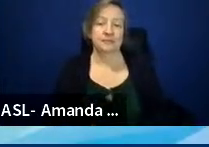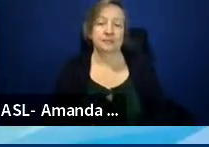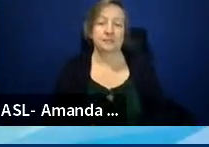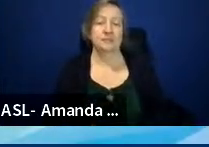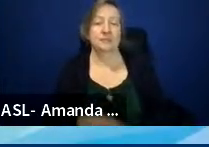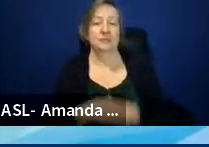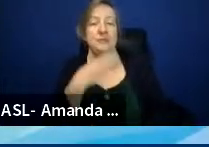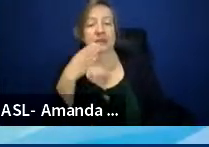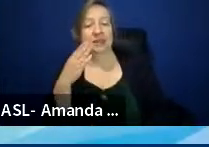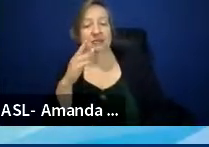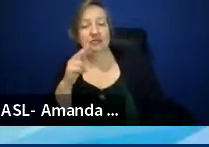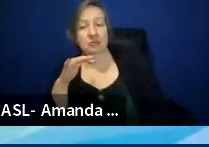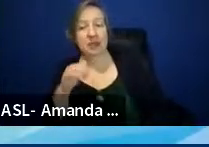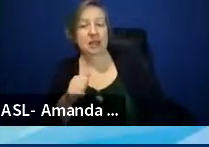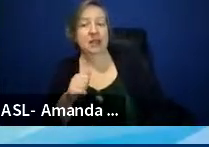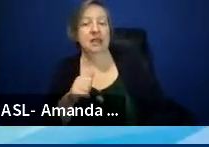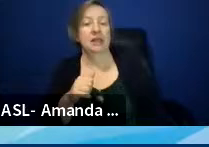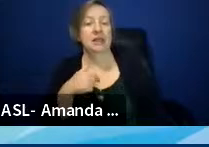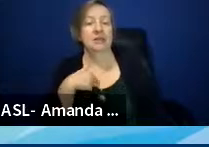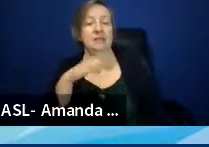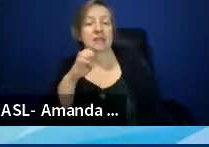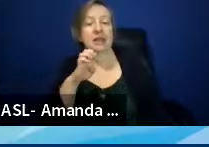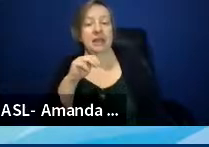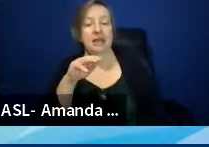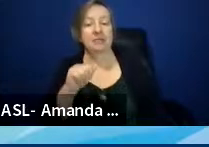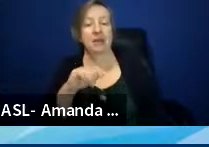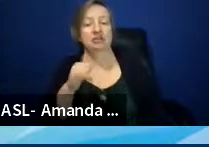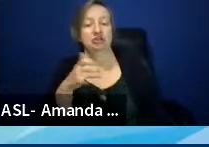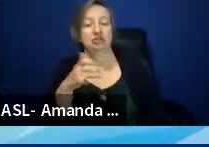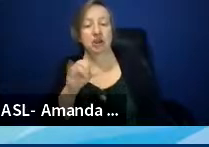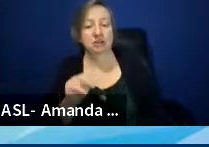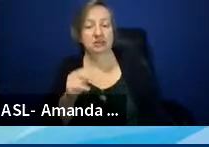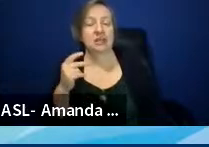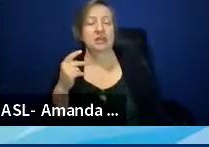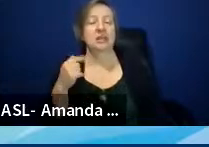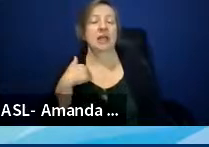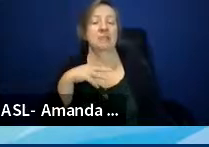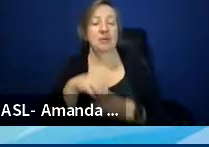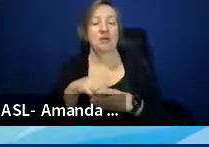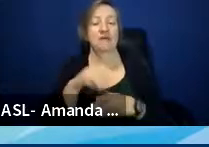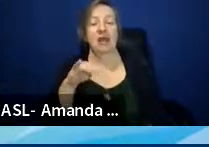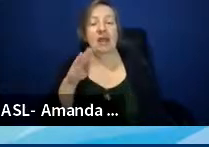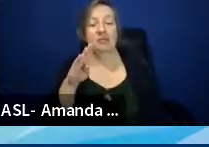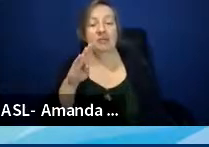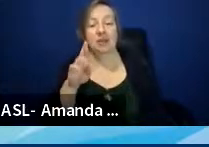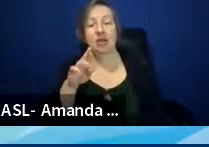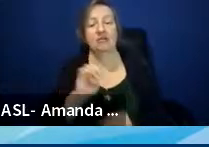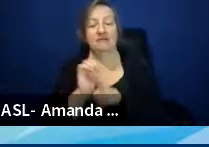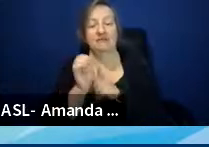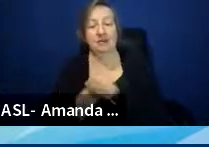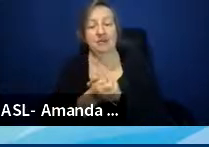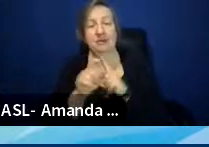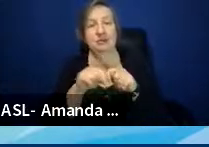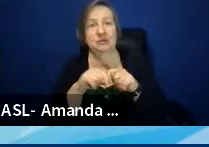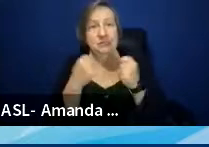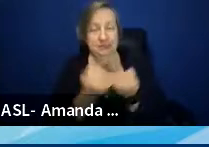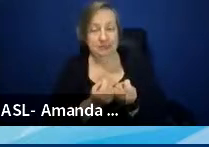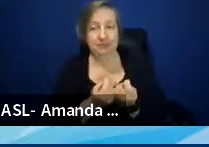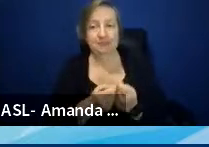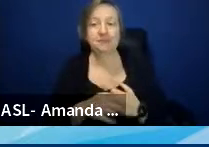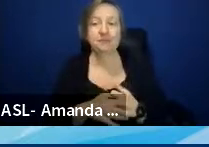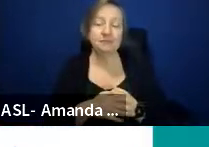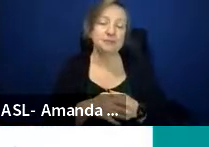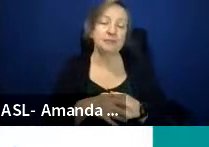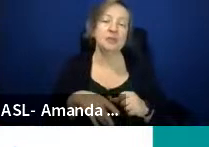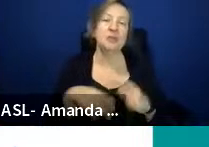Thanks, Rebecca. So I'm Emma Johnson, and along with Rebecca, I'm part of the IBR environmental team. So of the